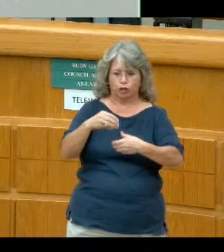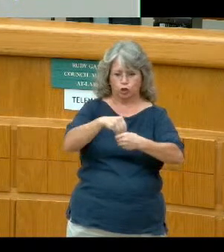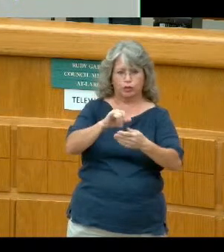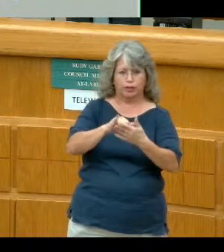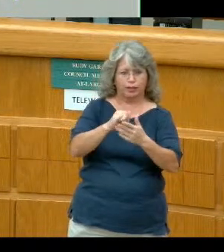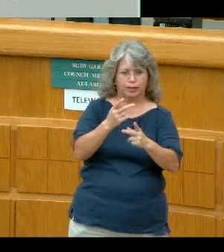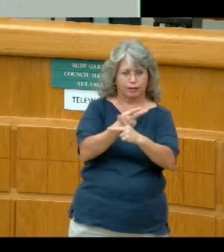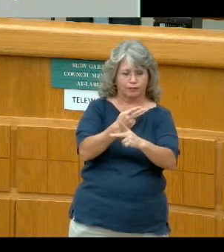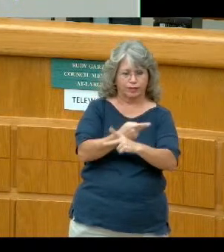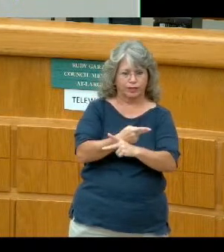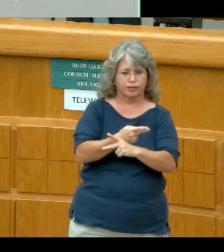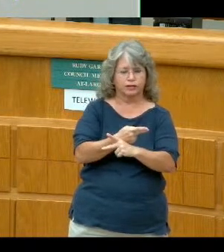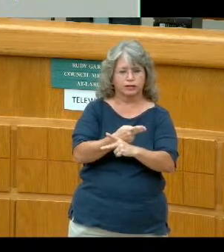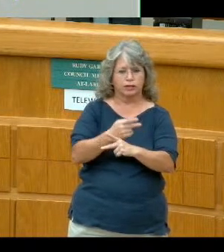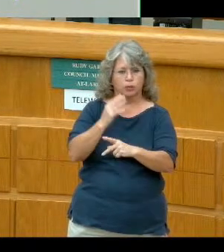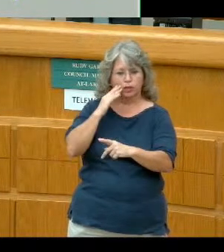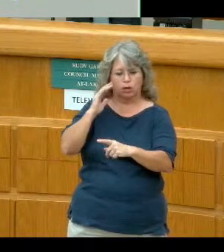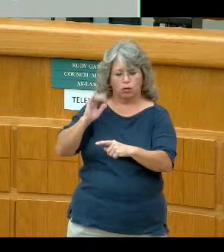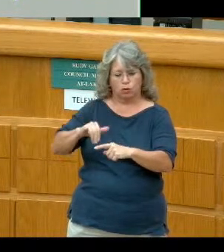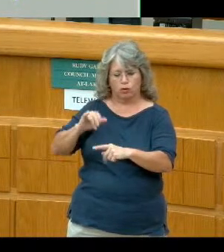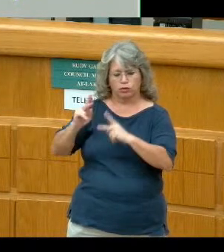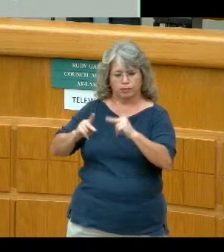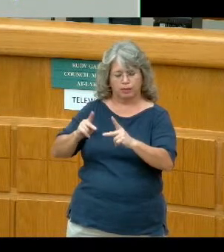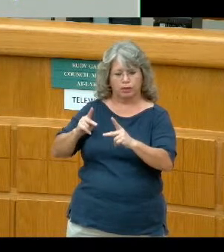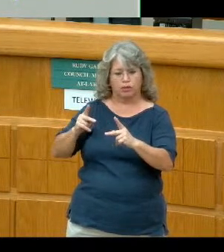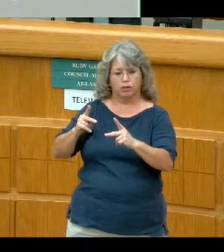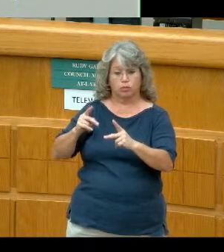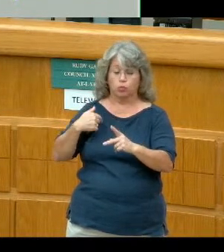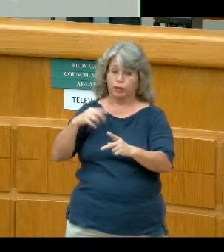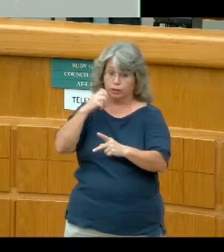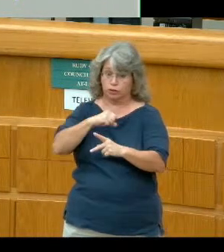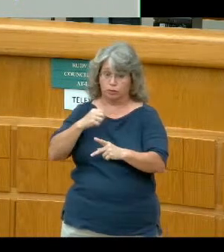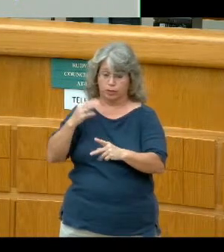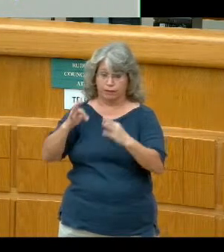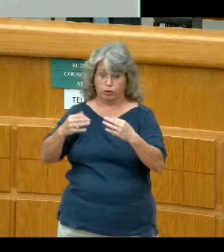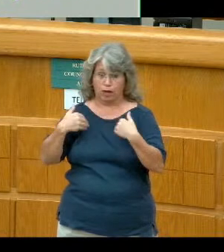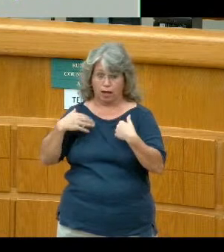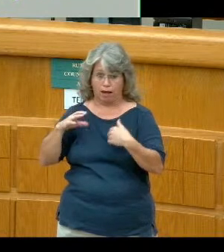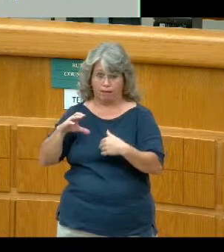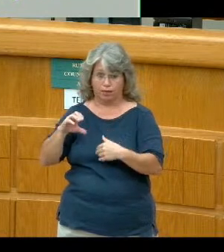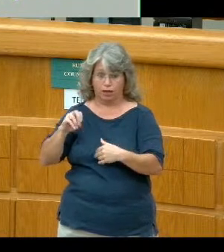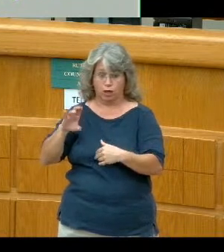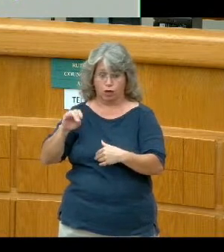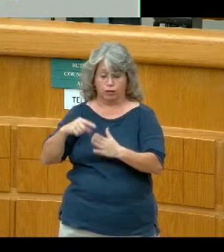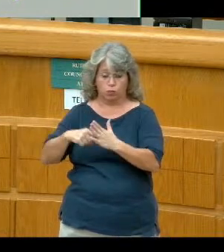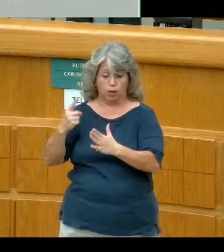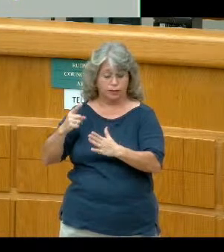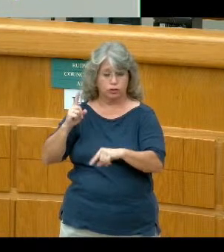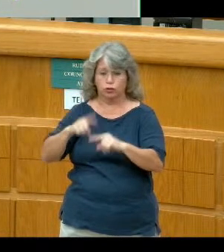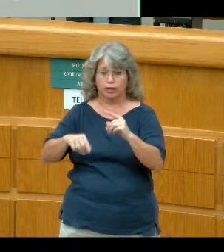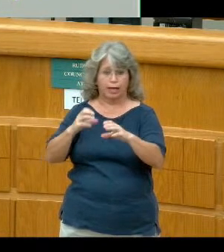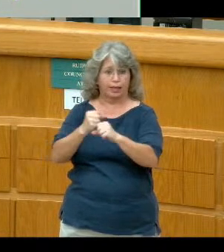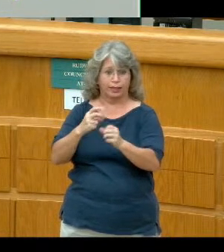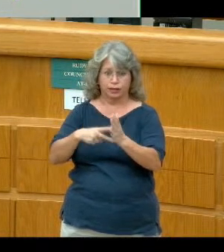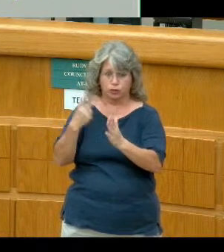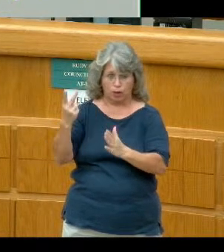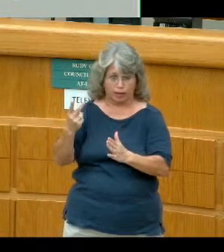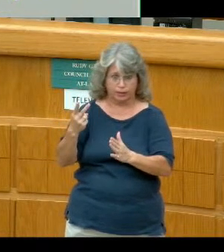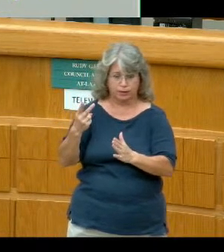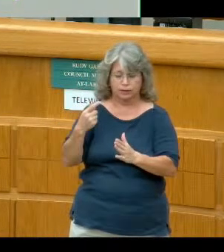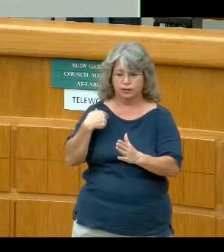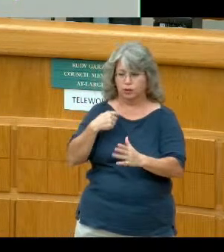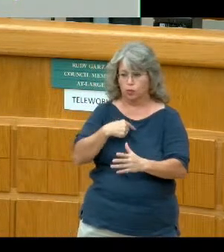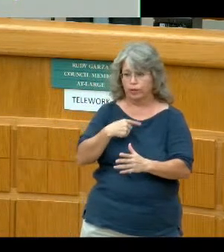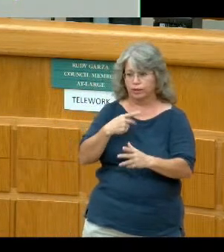not ignoring the people that already got COVID and can't get it again. We're assuming that if you got COVID once, you cannot get it twice in the model, and that's